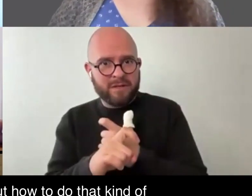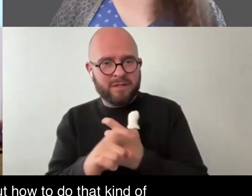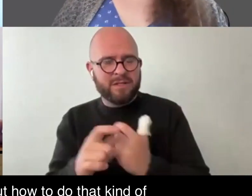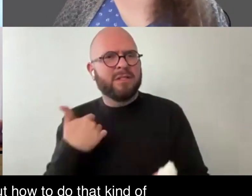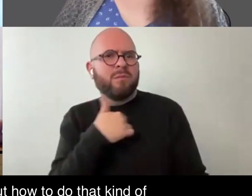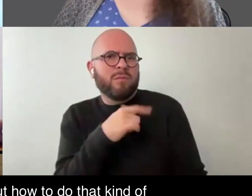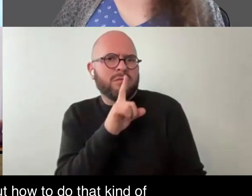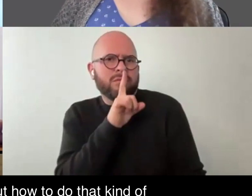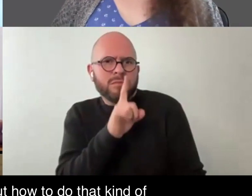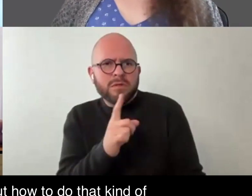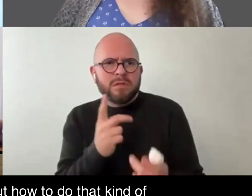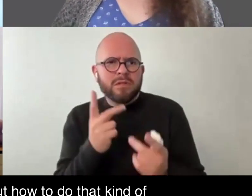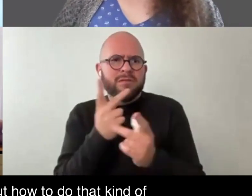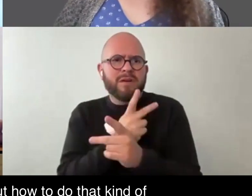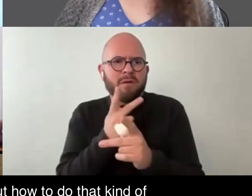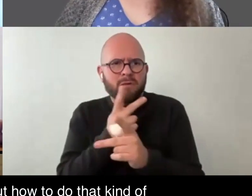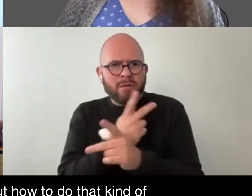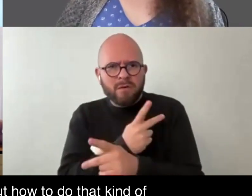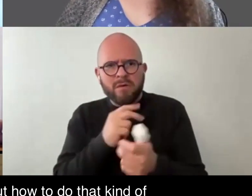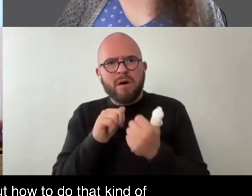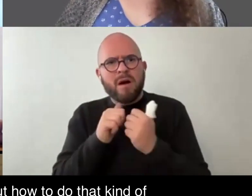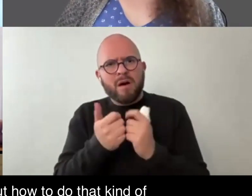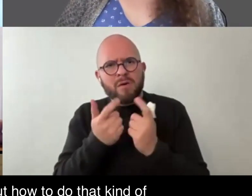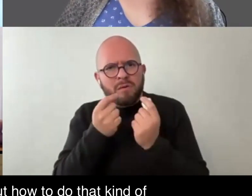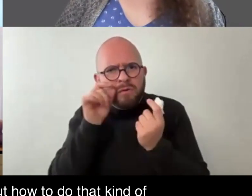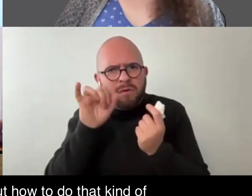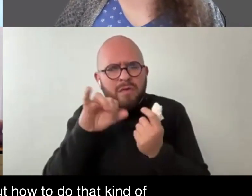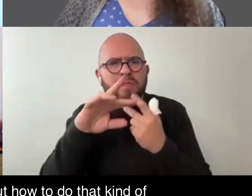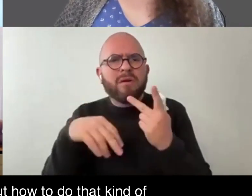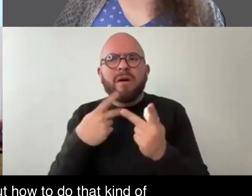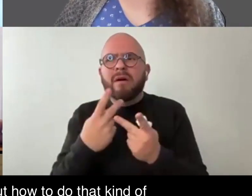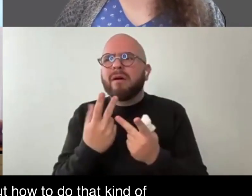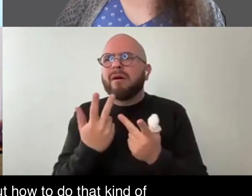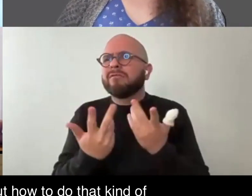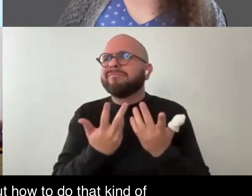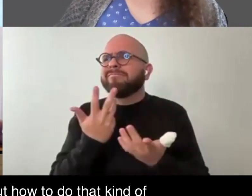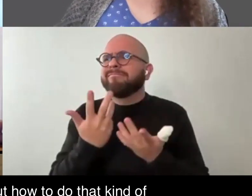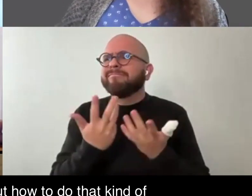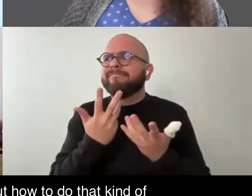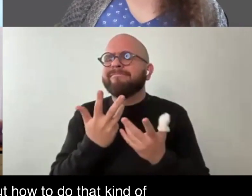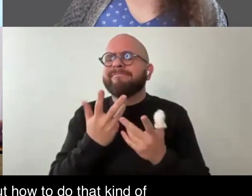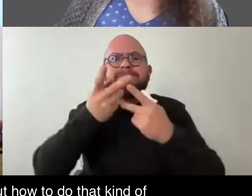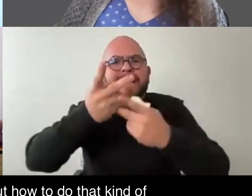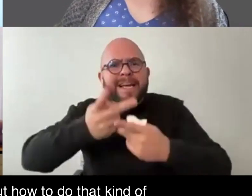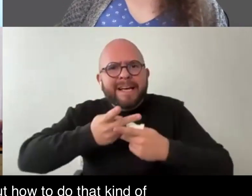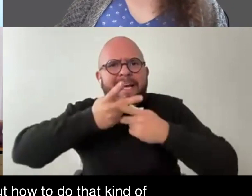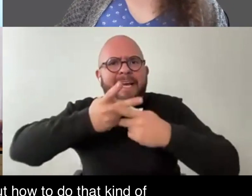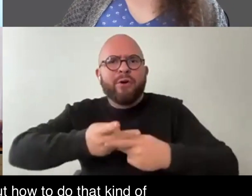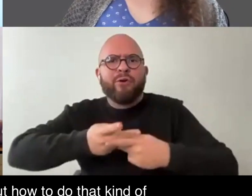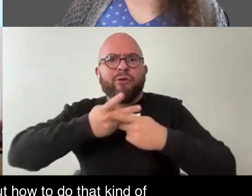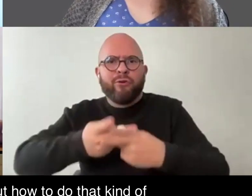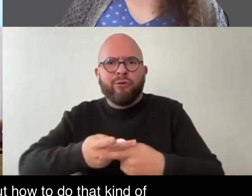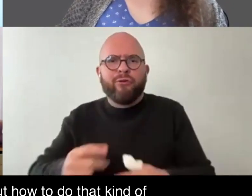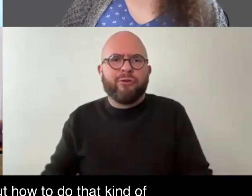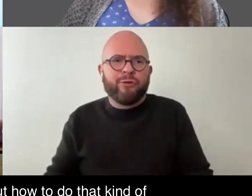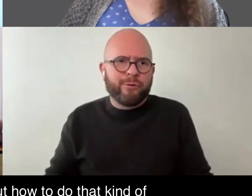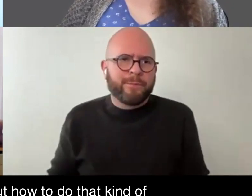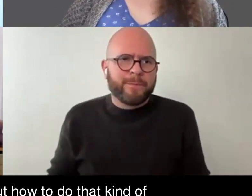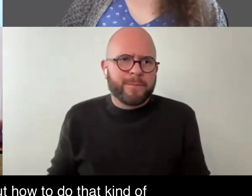out how to do that kind of care work as